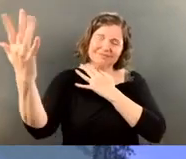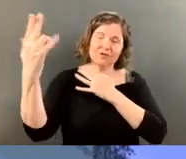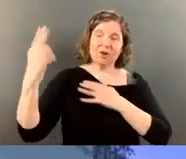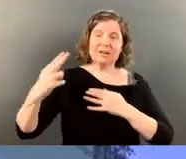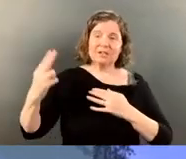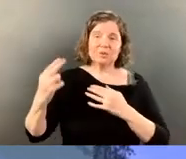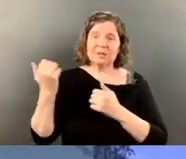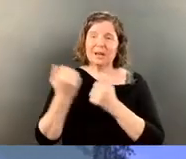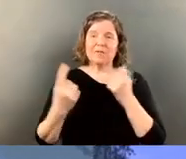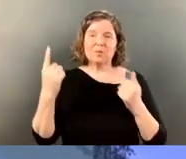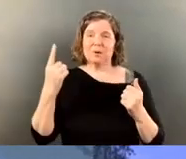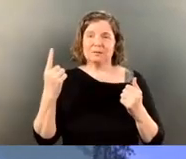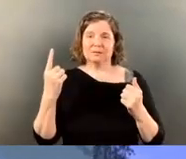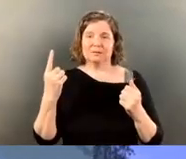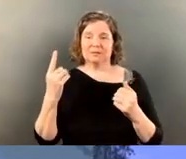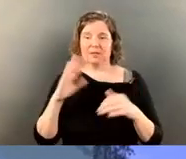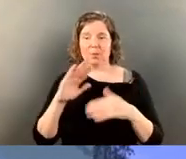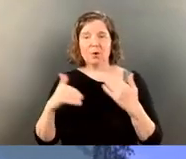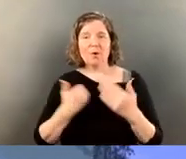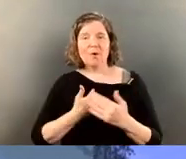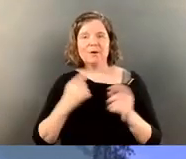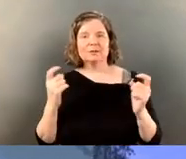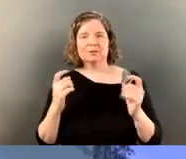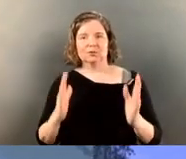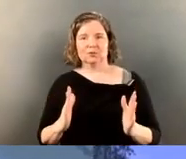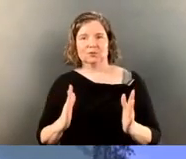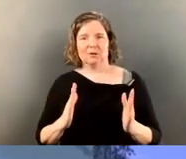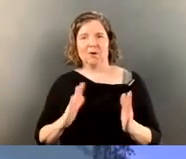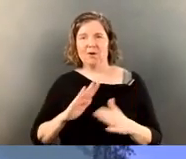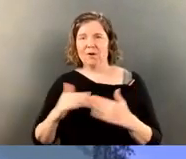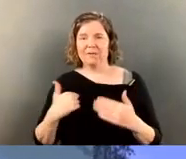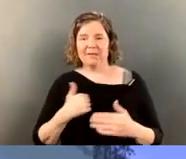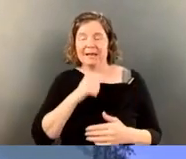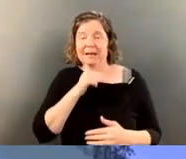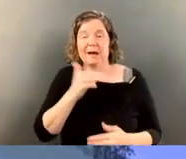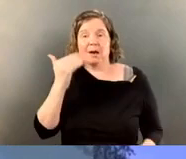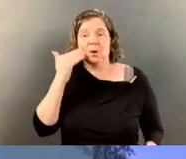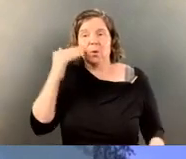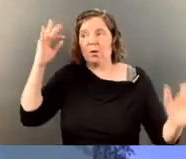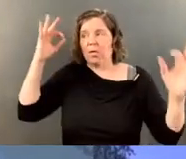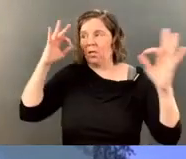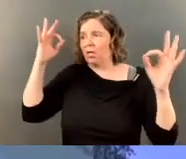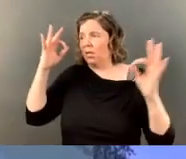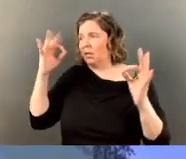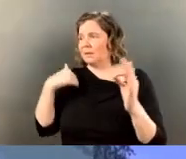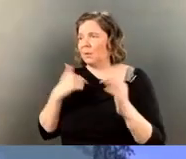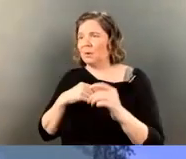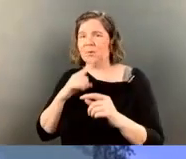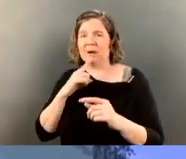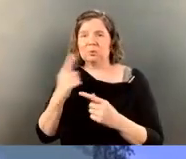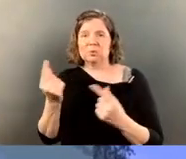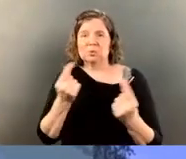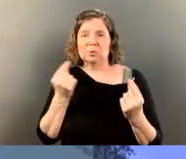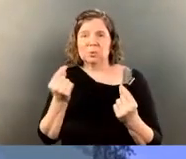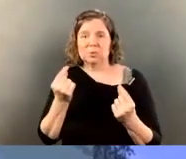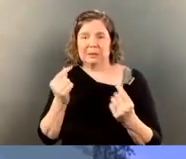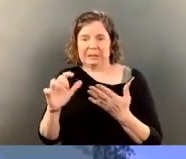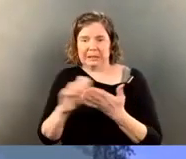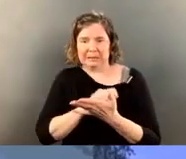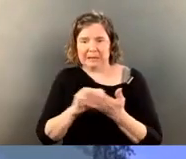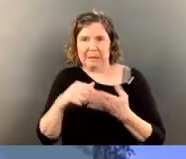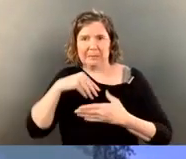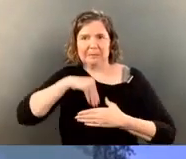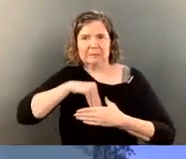history, that we're all sinning. And not knowing what it was that we were actually doing, the damage that we